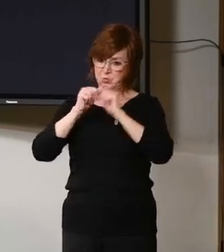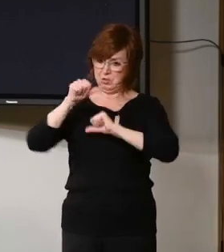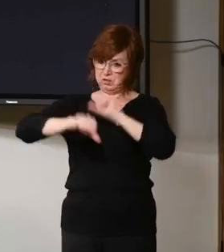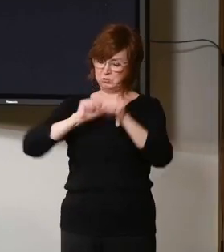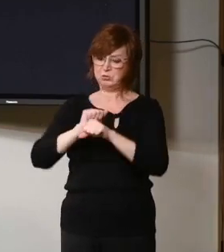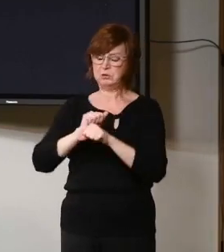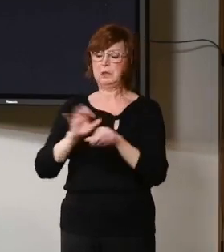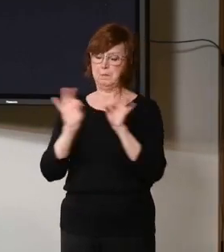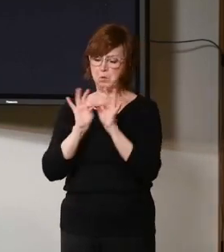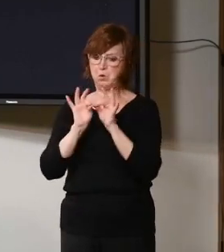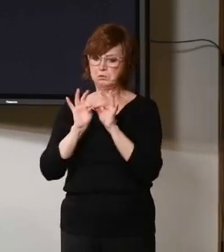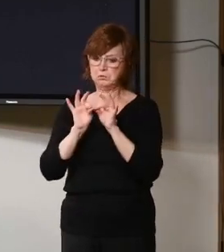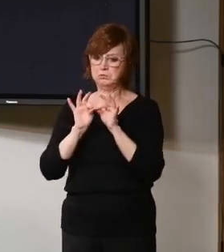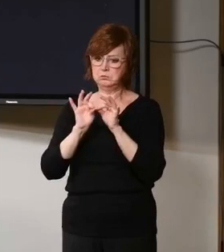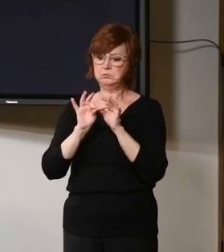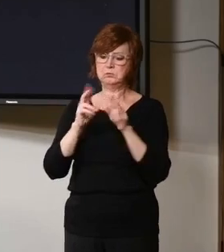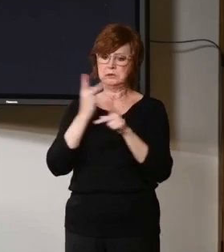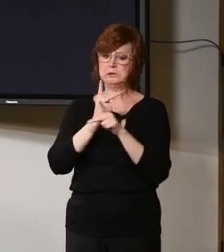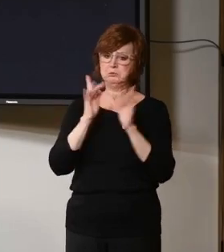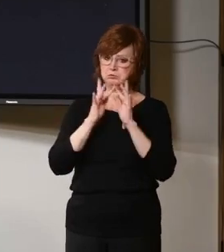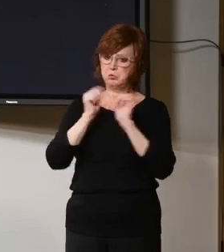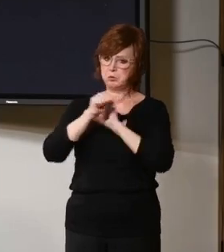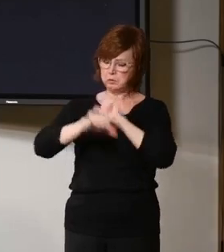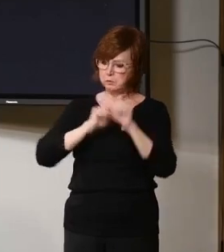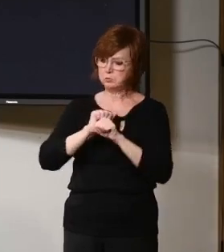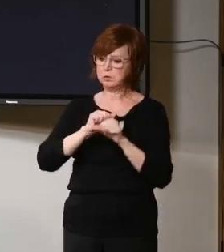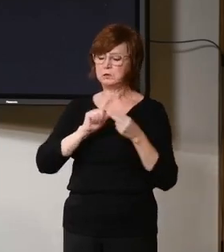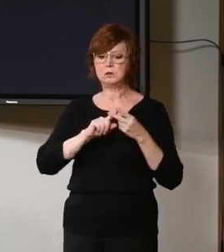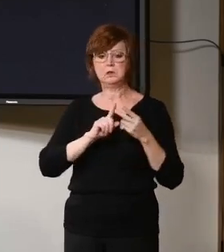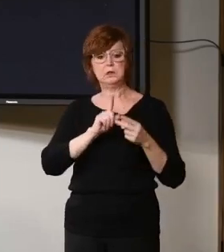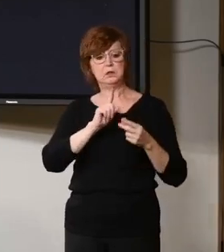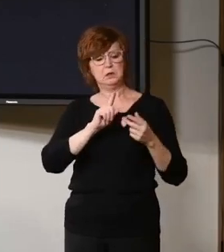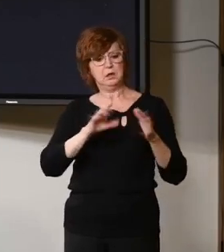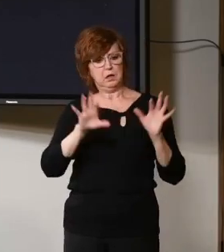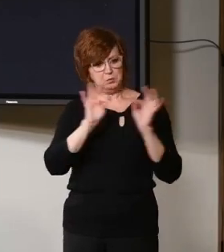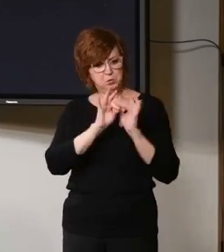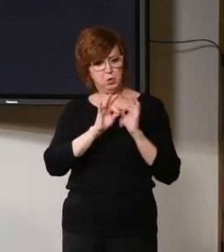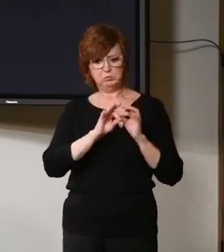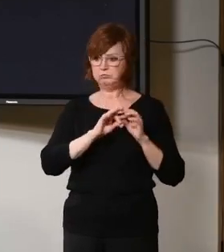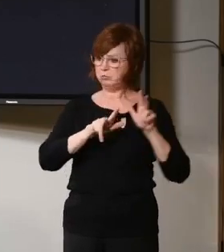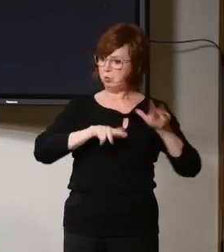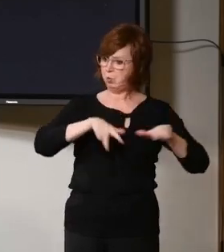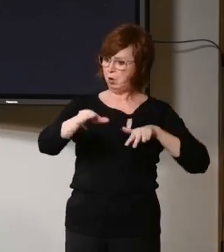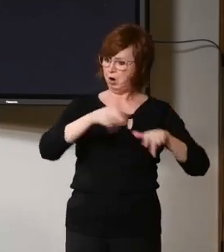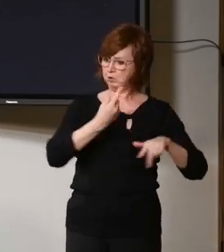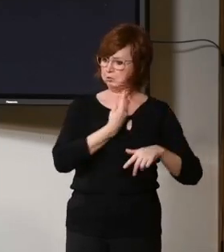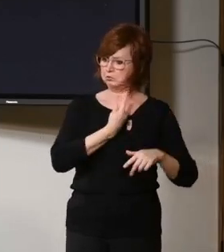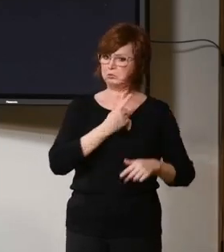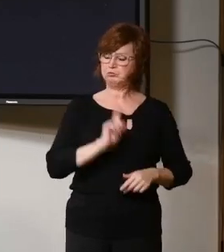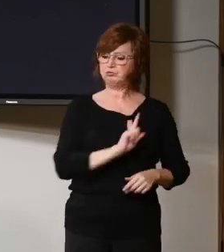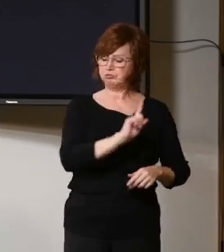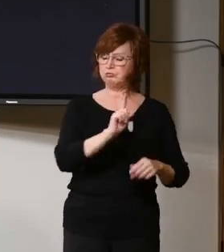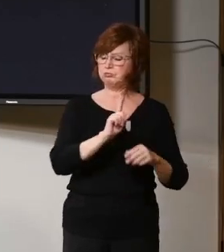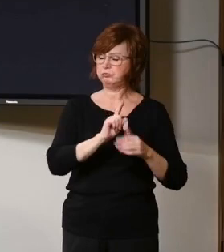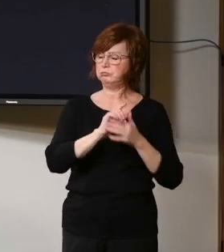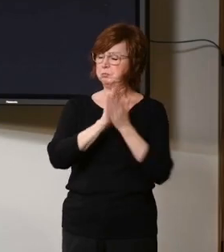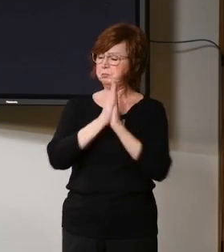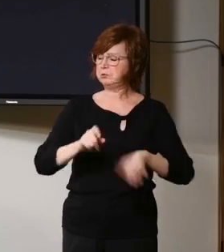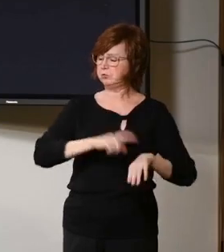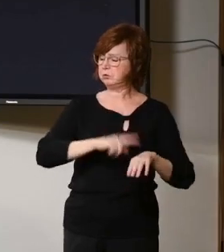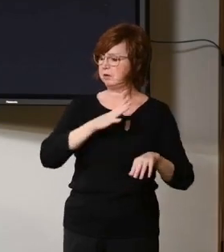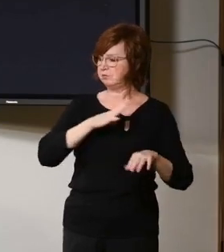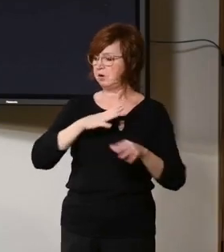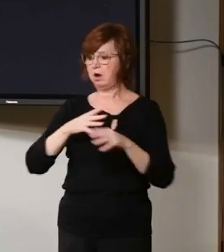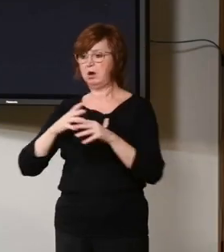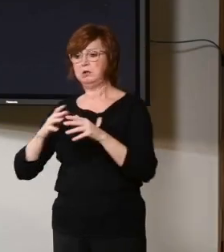So going for solitary walks is important, remaining in touch is important. Unfortunately, if you are ill, you are required to stay indoors. You